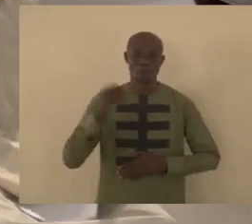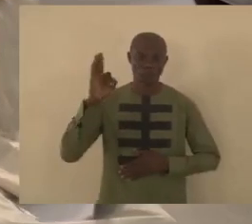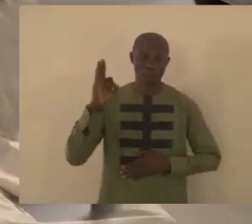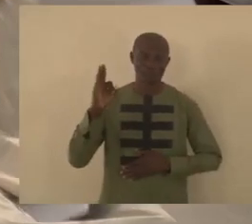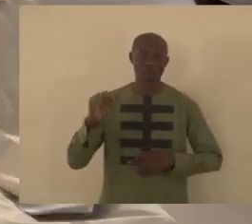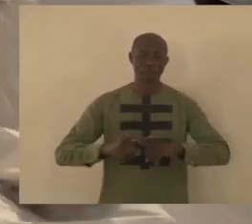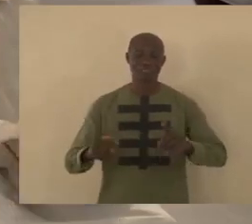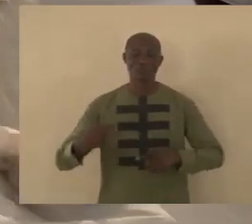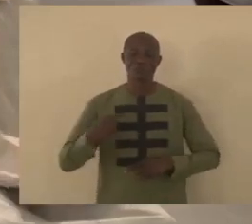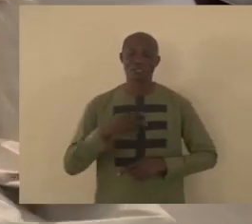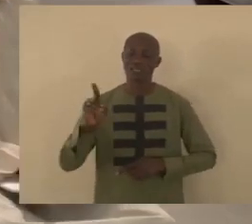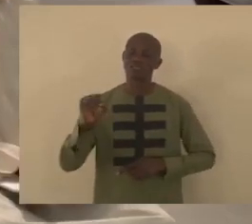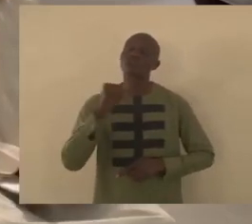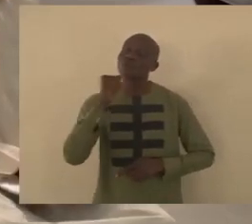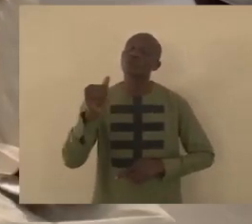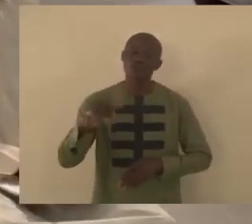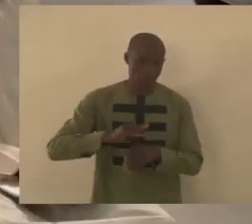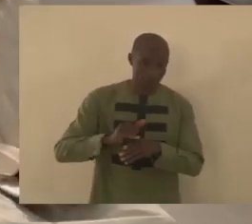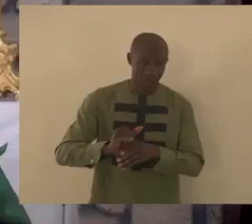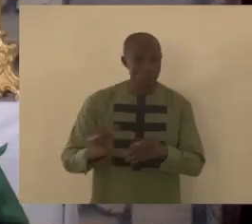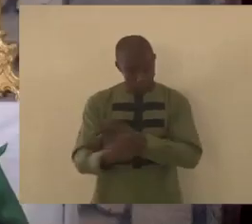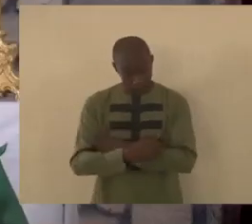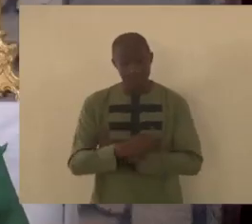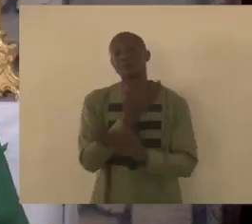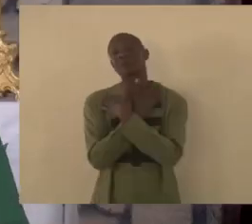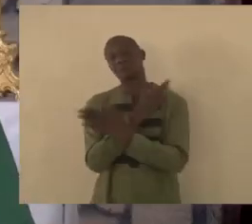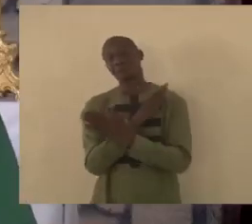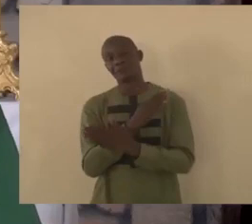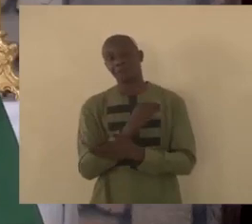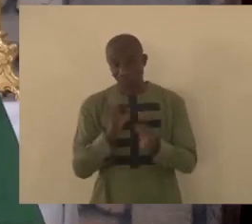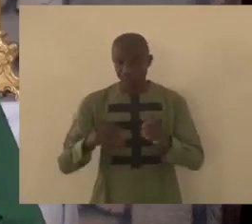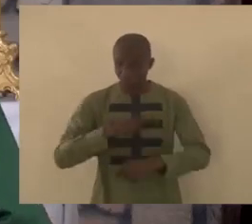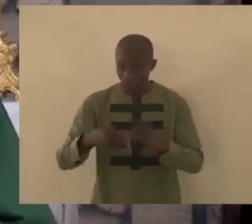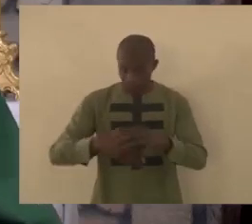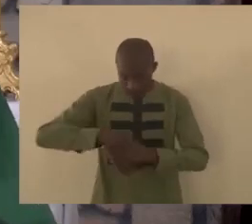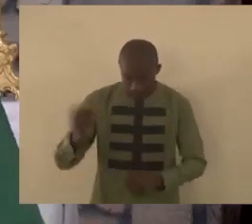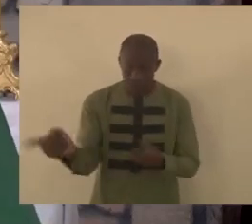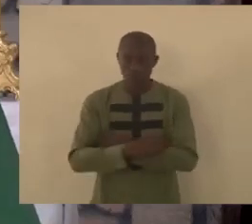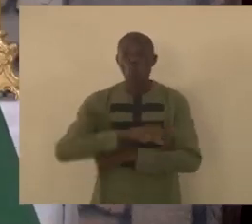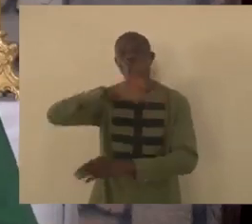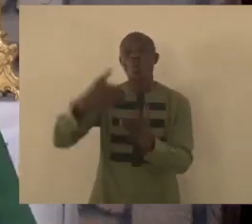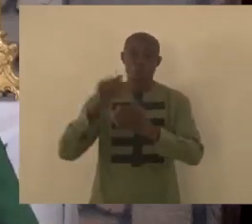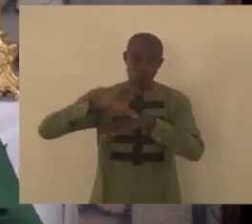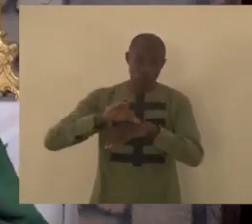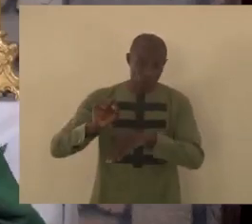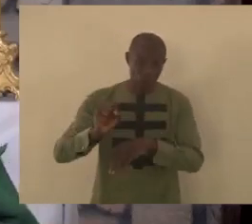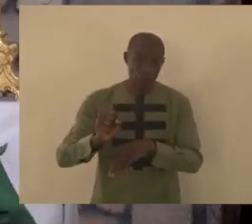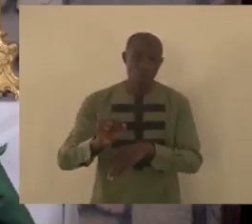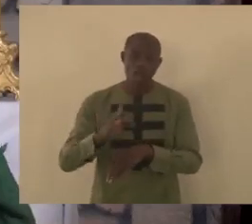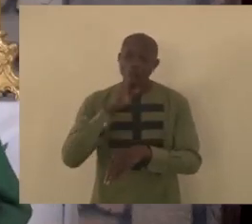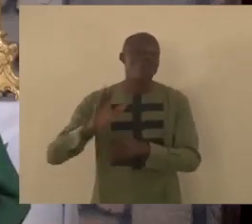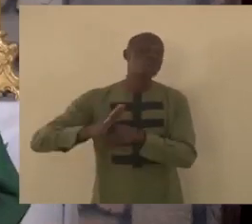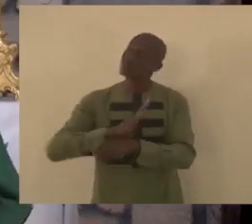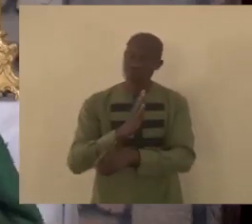We preach, but we do not practice. I mean, today is Sunday. And if you go out today, all the churches